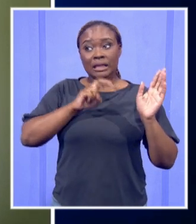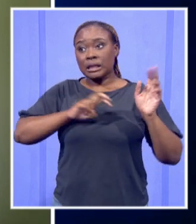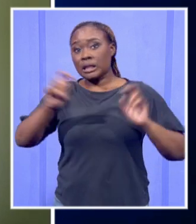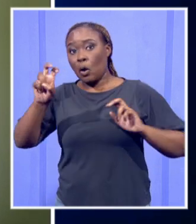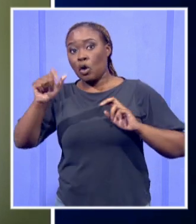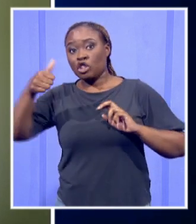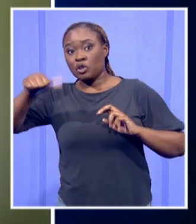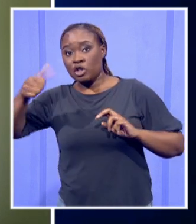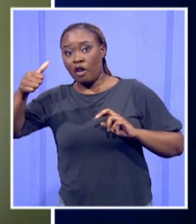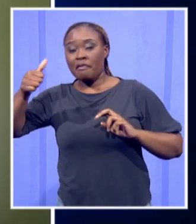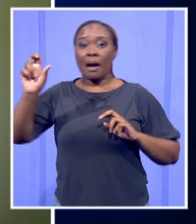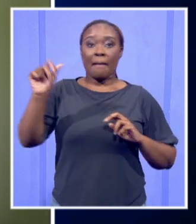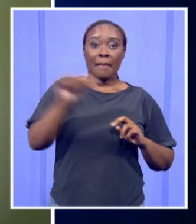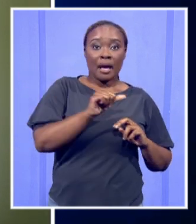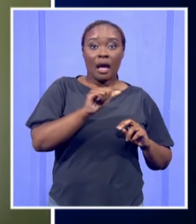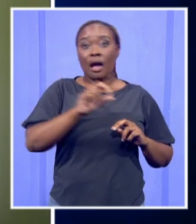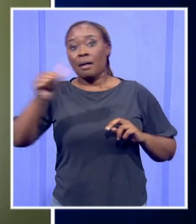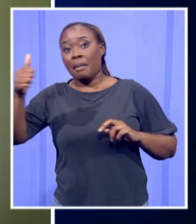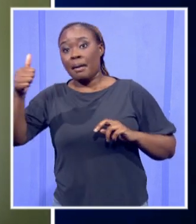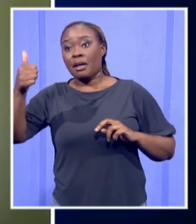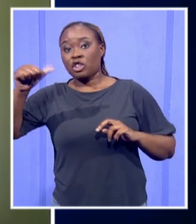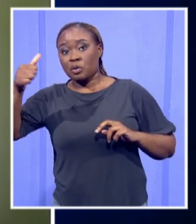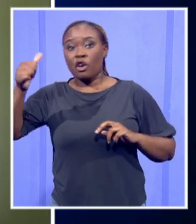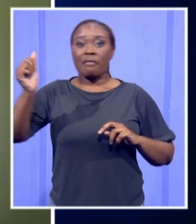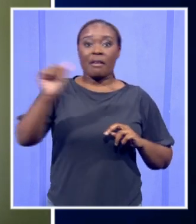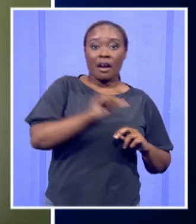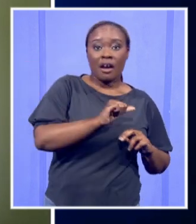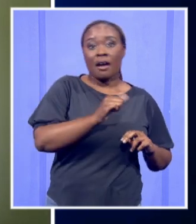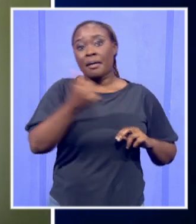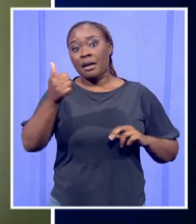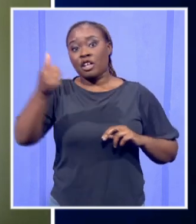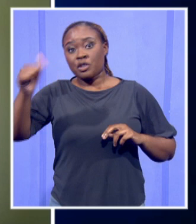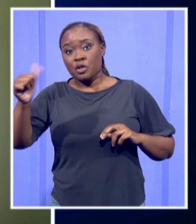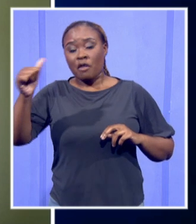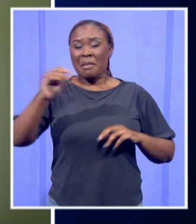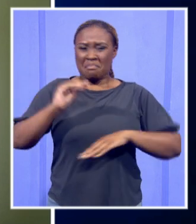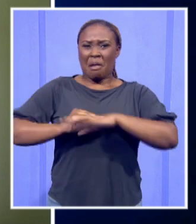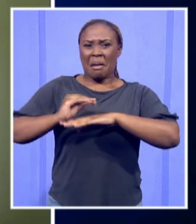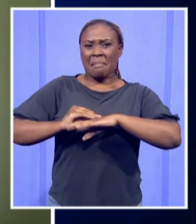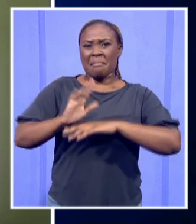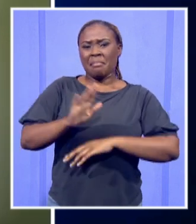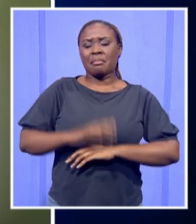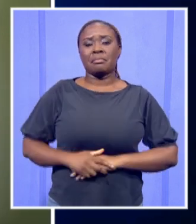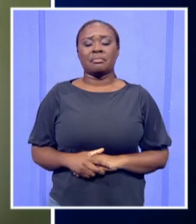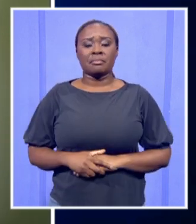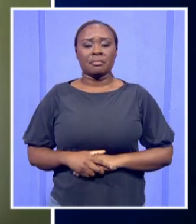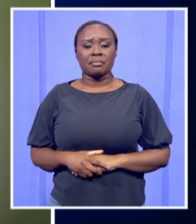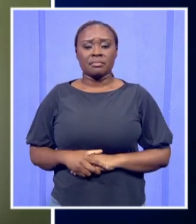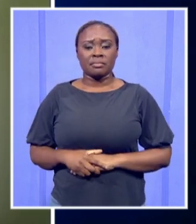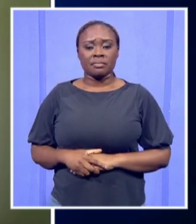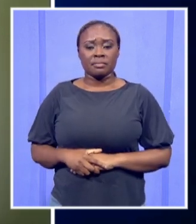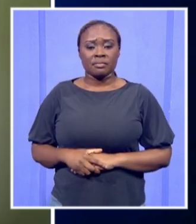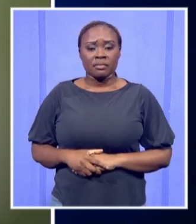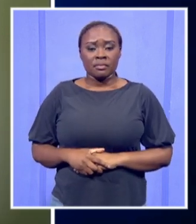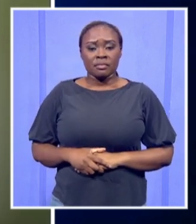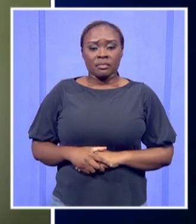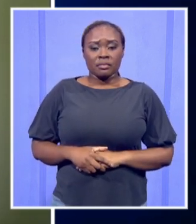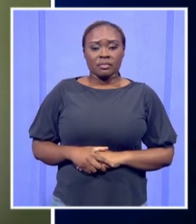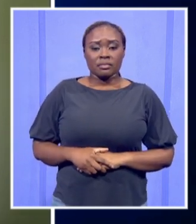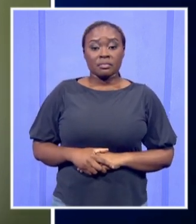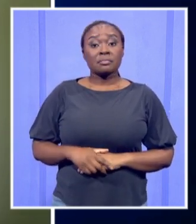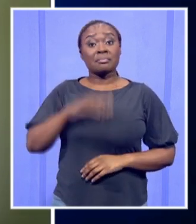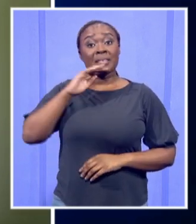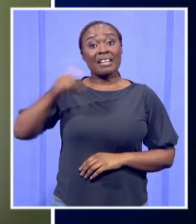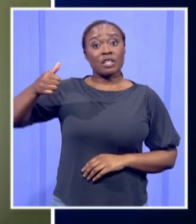on and off circuit breakers, and this becomes very problematic. Not only that, the more switching that takes place, the